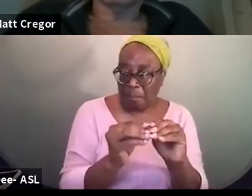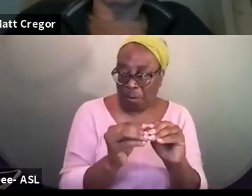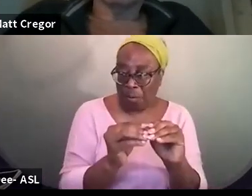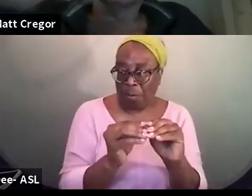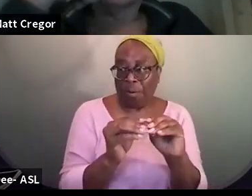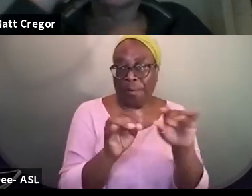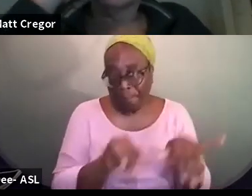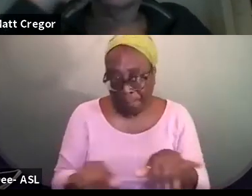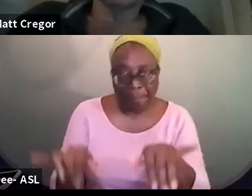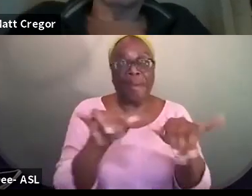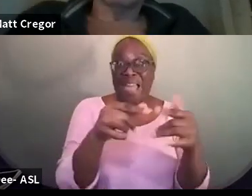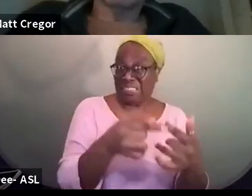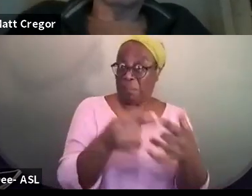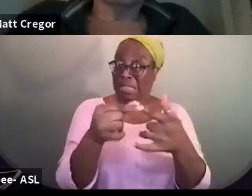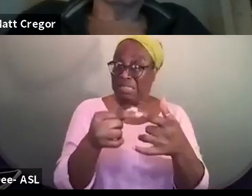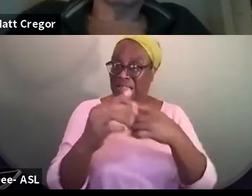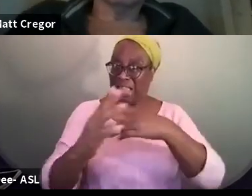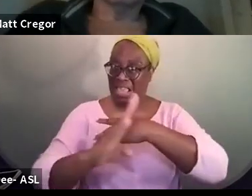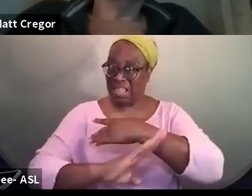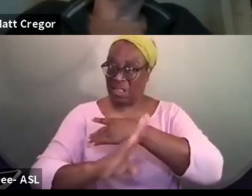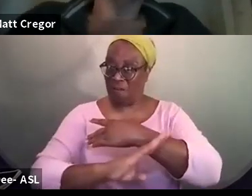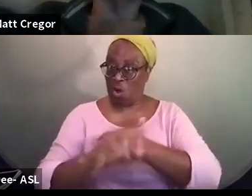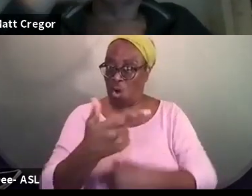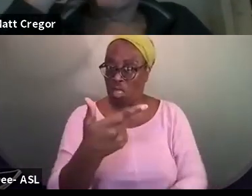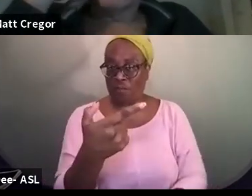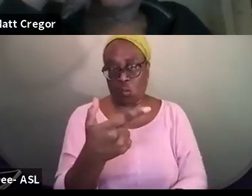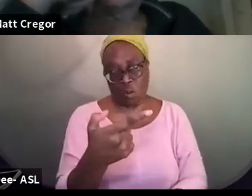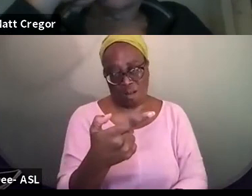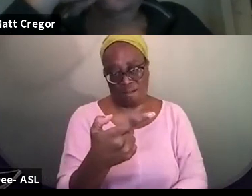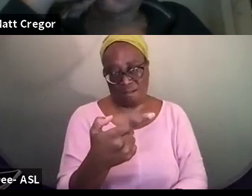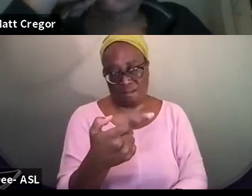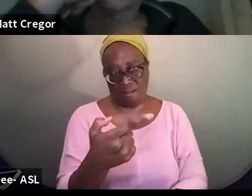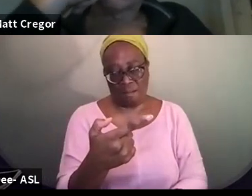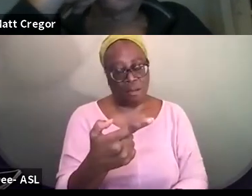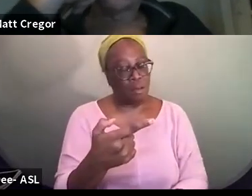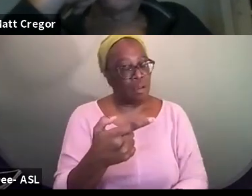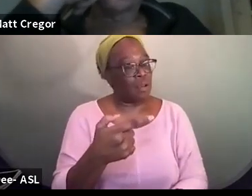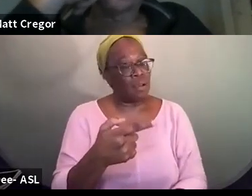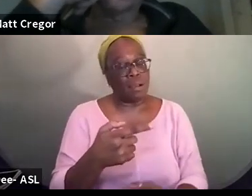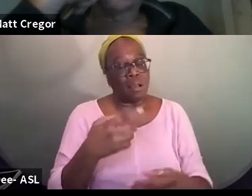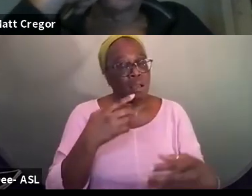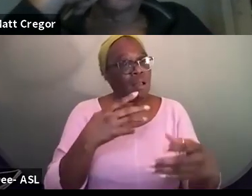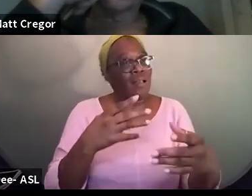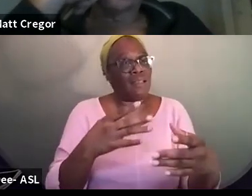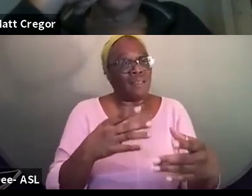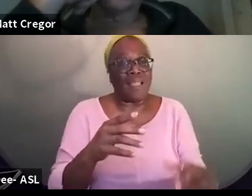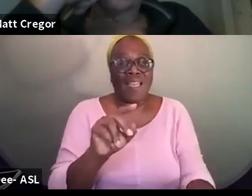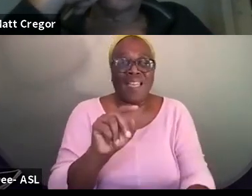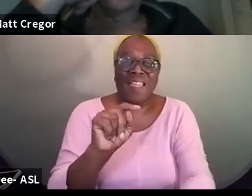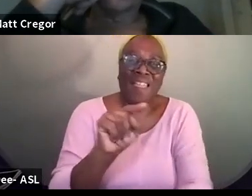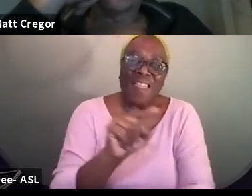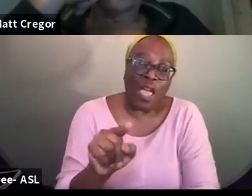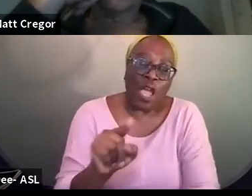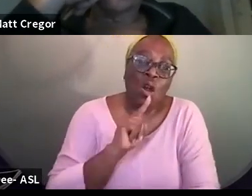in the fall of 21. There is absolutely no way that